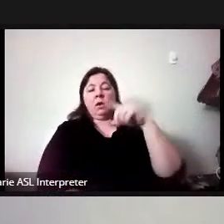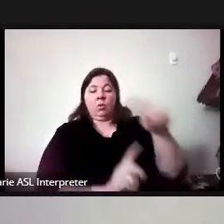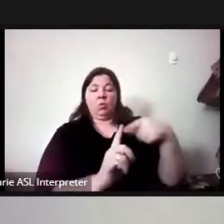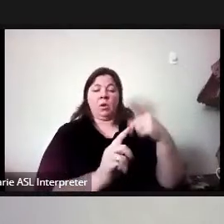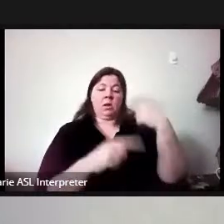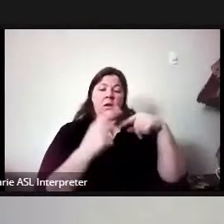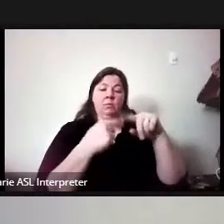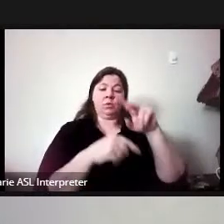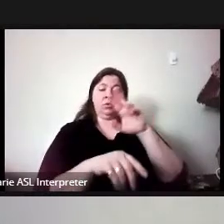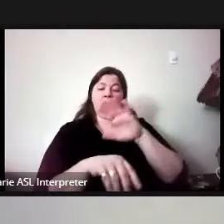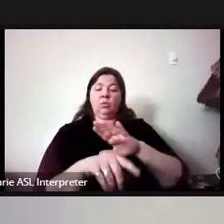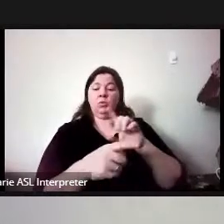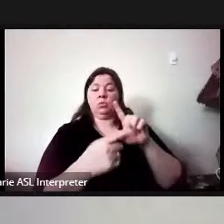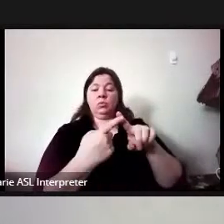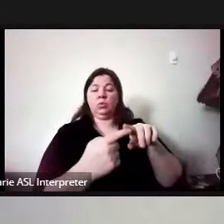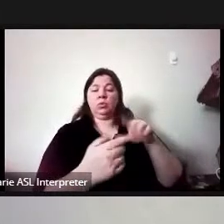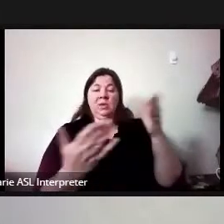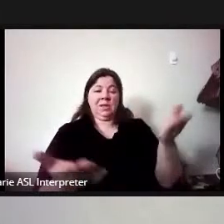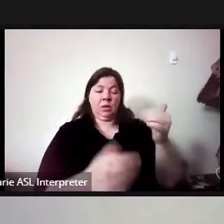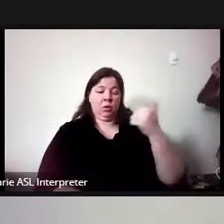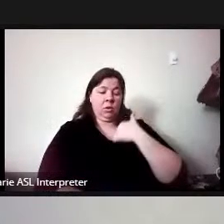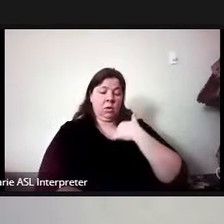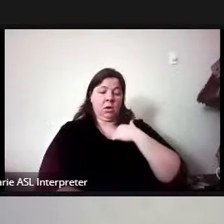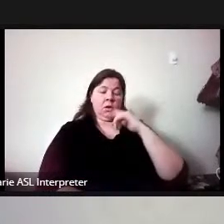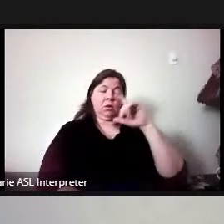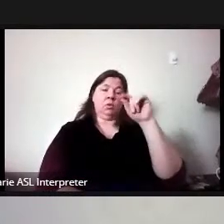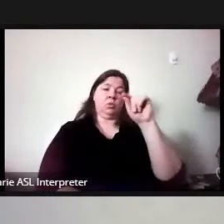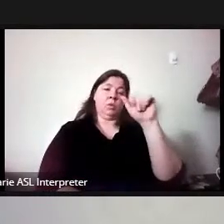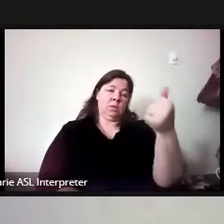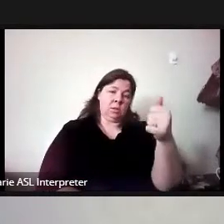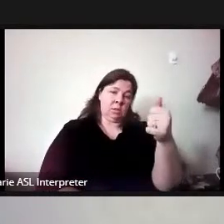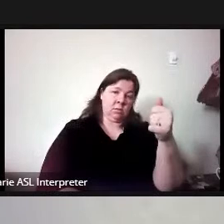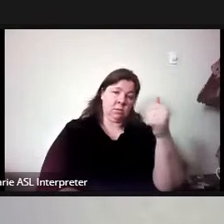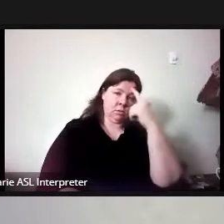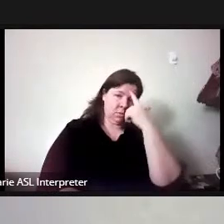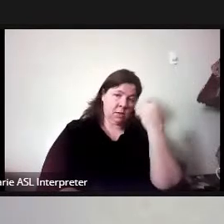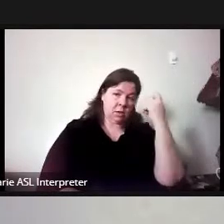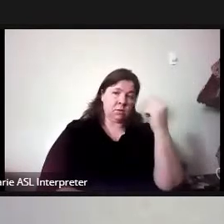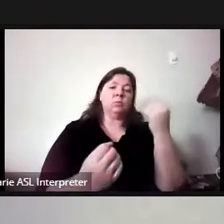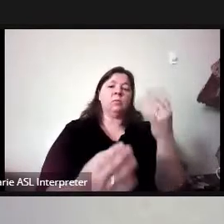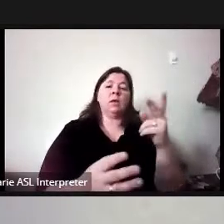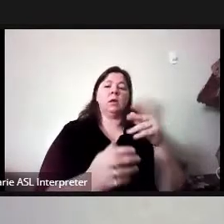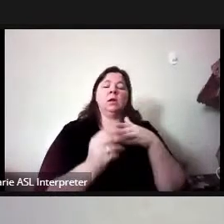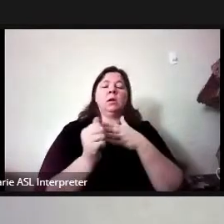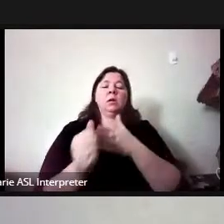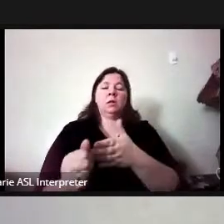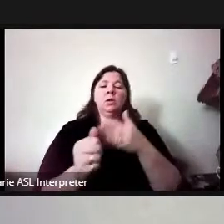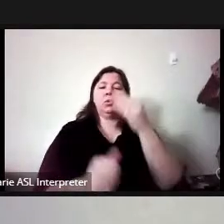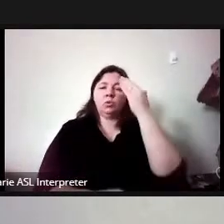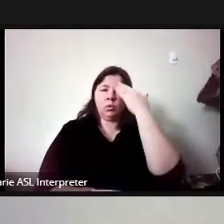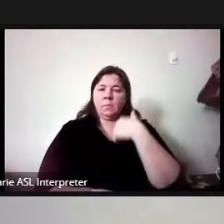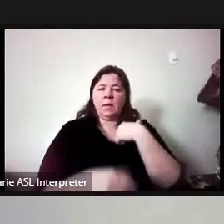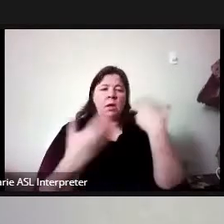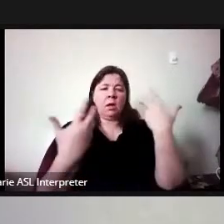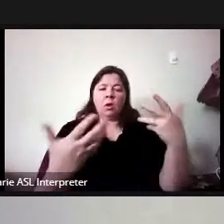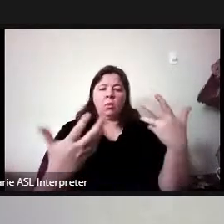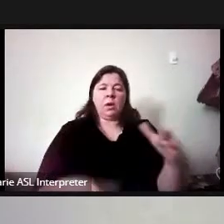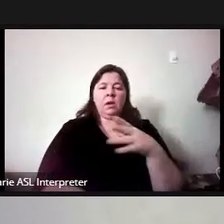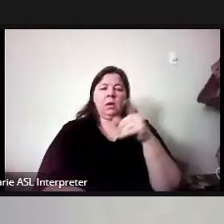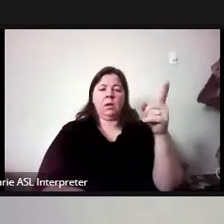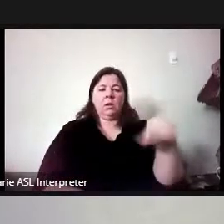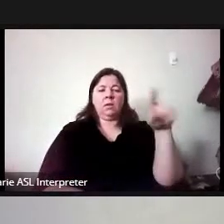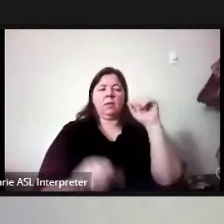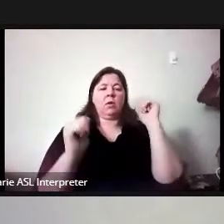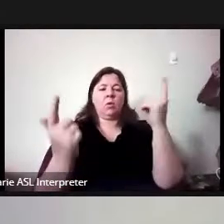to here in Canada in 2010, because so many leaders, they knew me already, so they